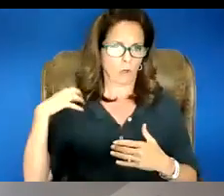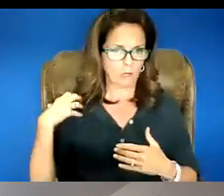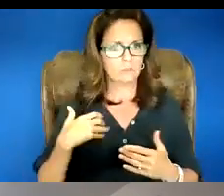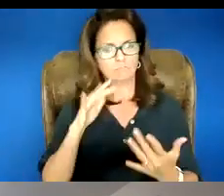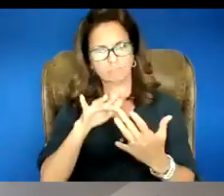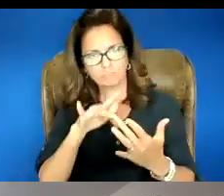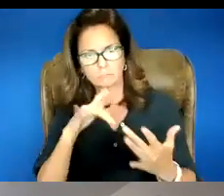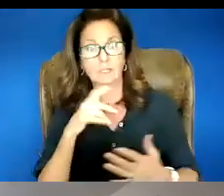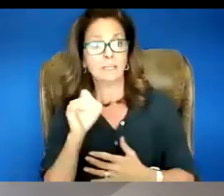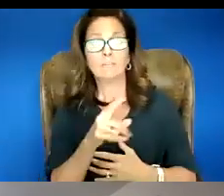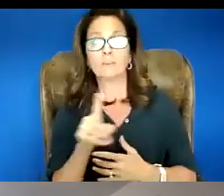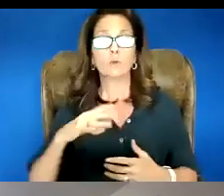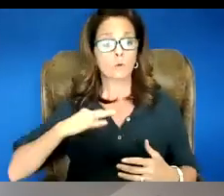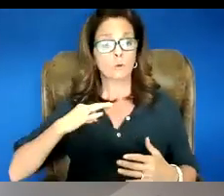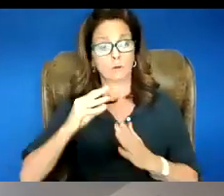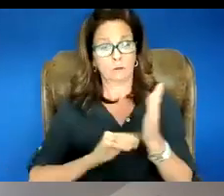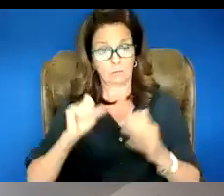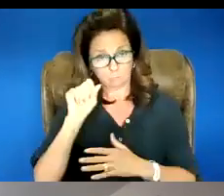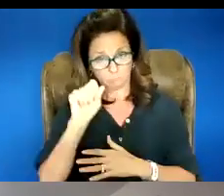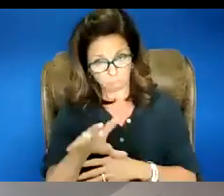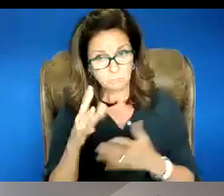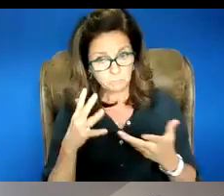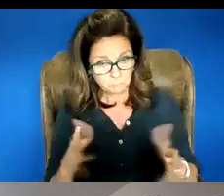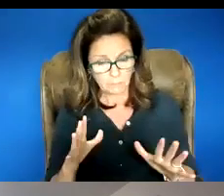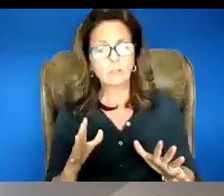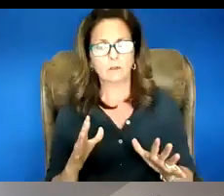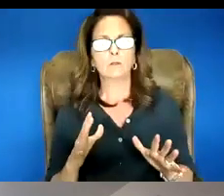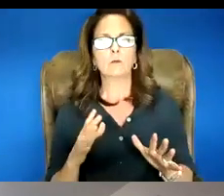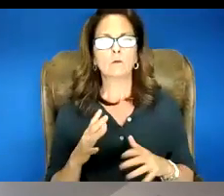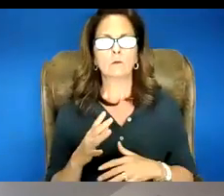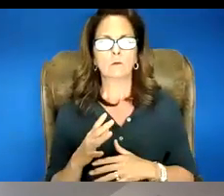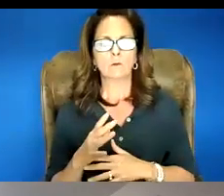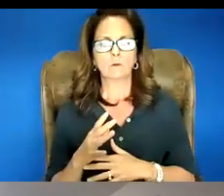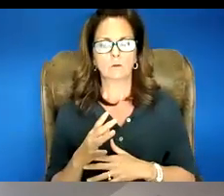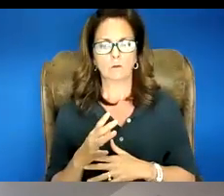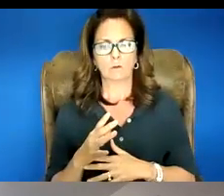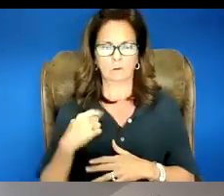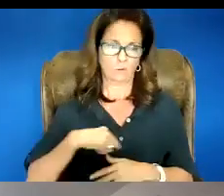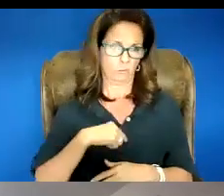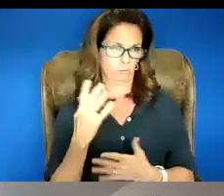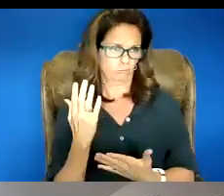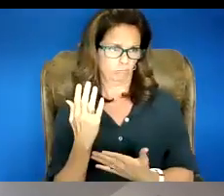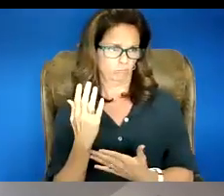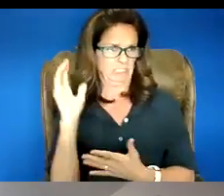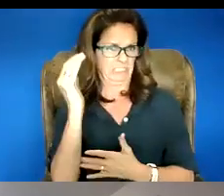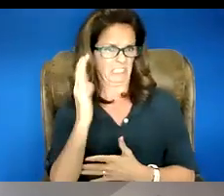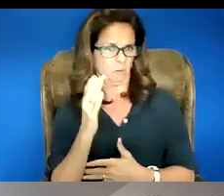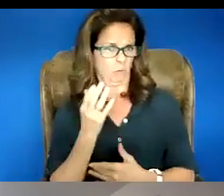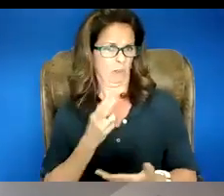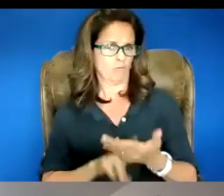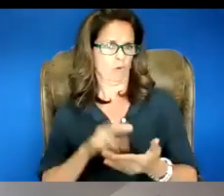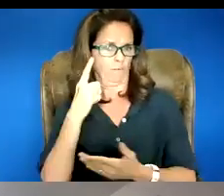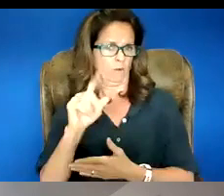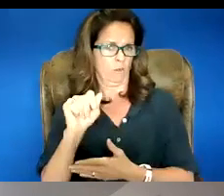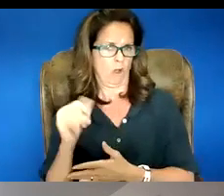application, then we're going to likely enroll you for the August, September until we reach